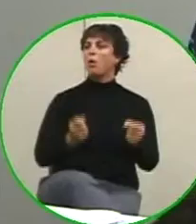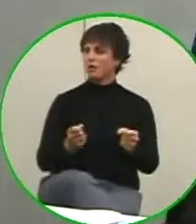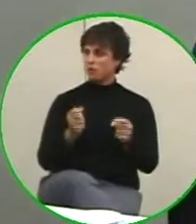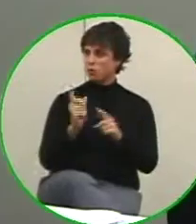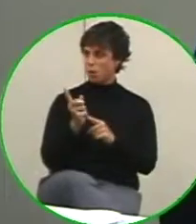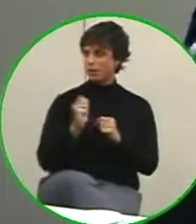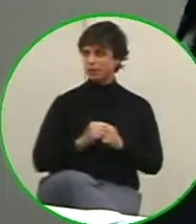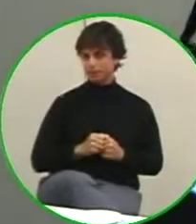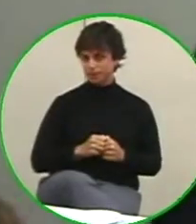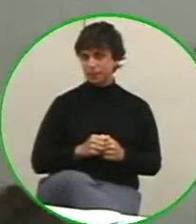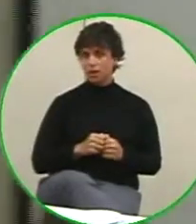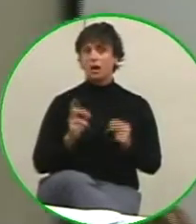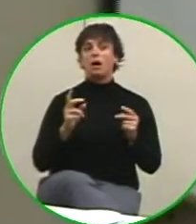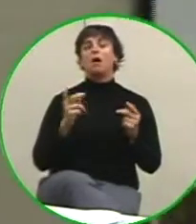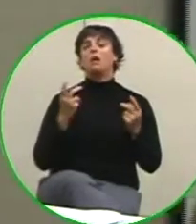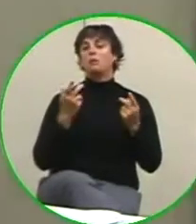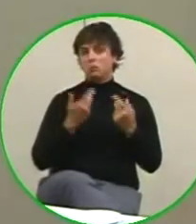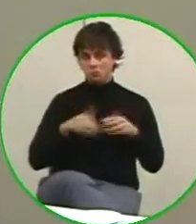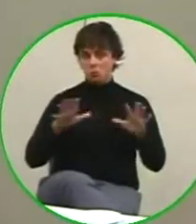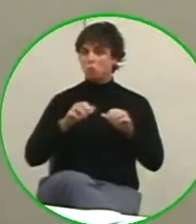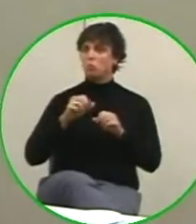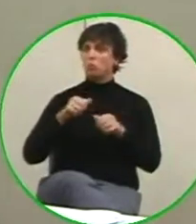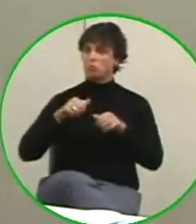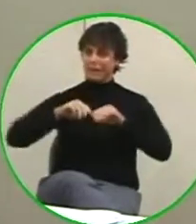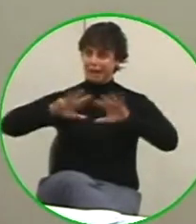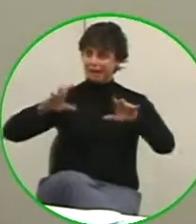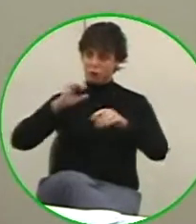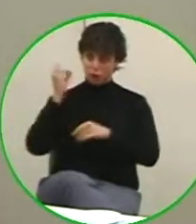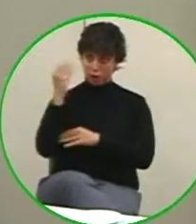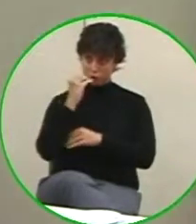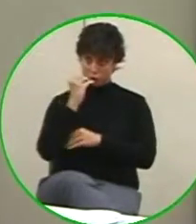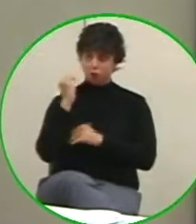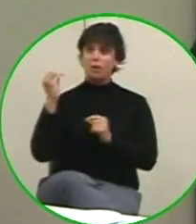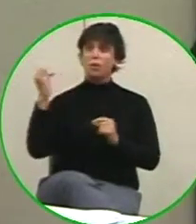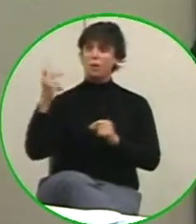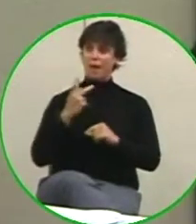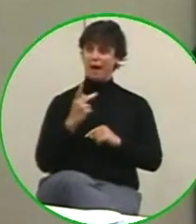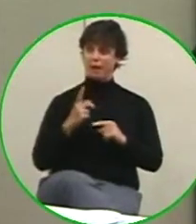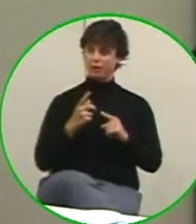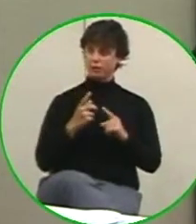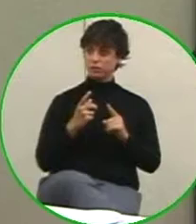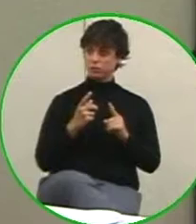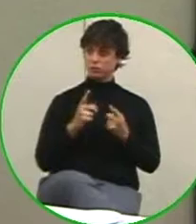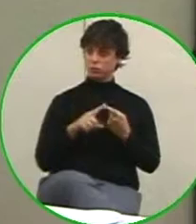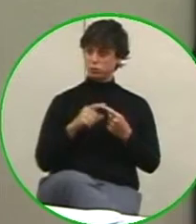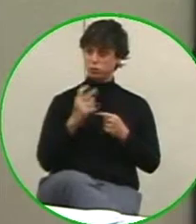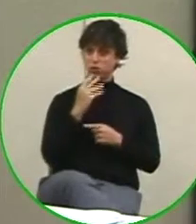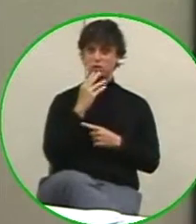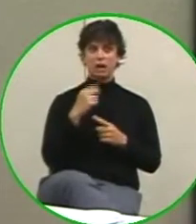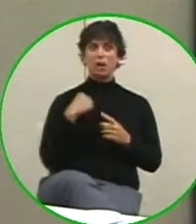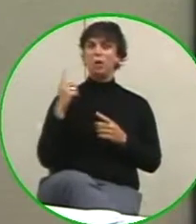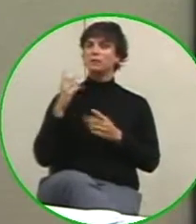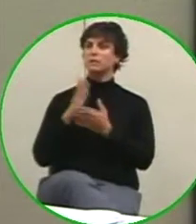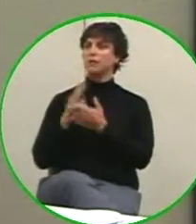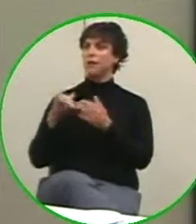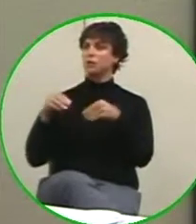went to lunch, and on the way back to lunch, I stopped by the store and picked up this big bar of chocolate.